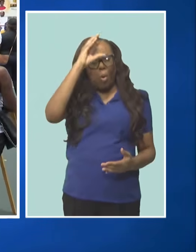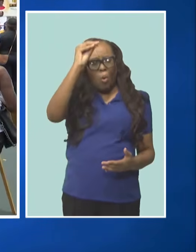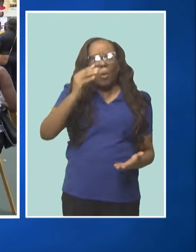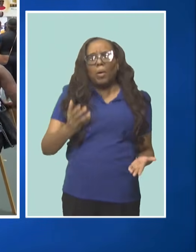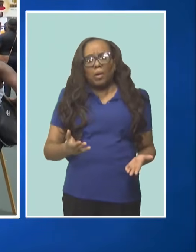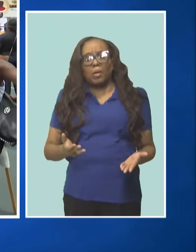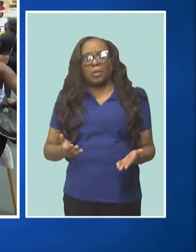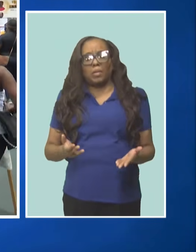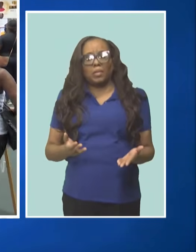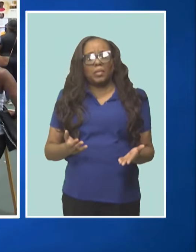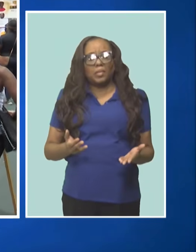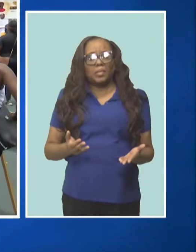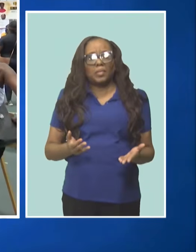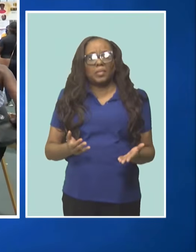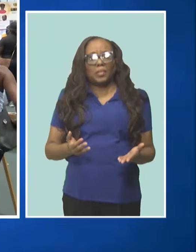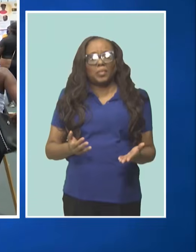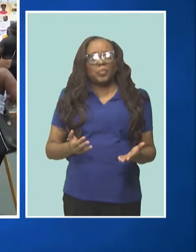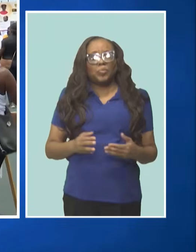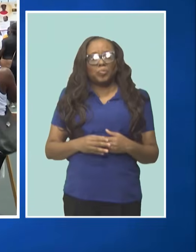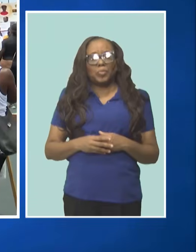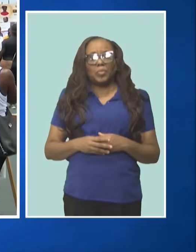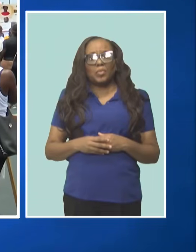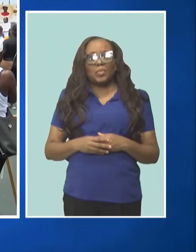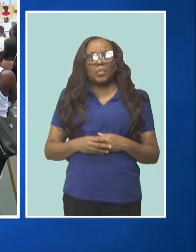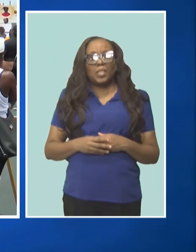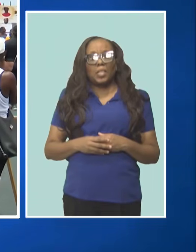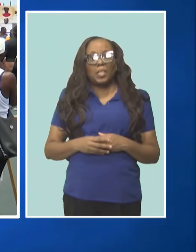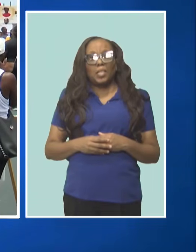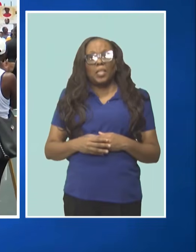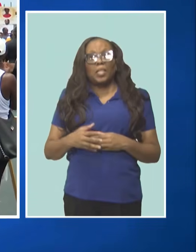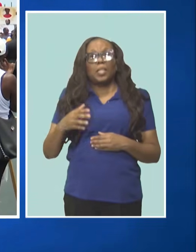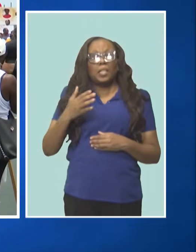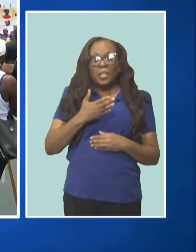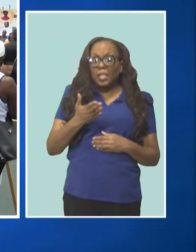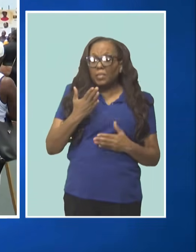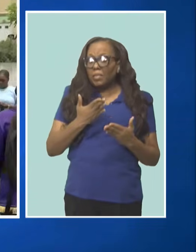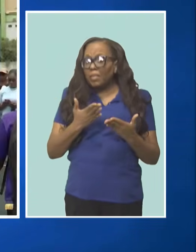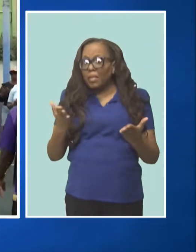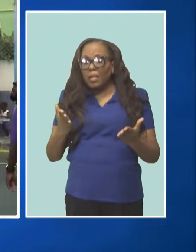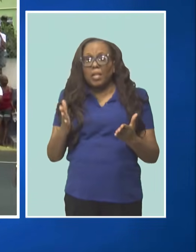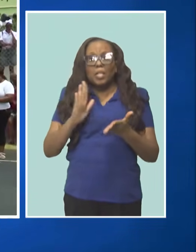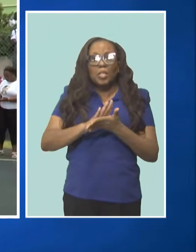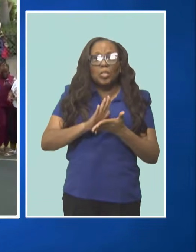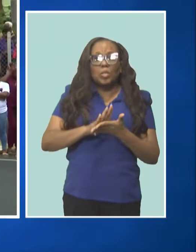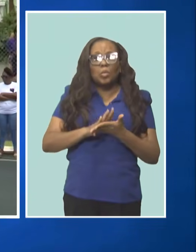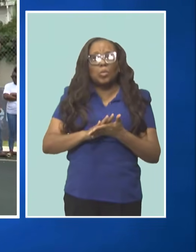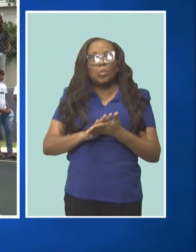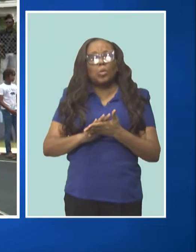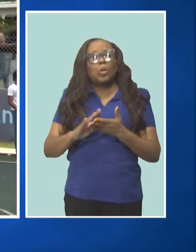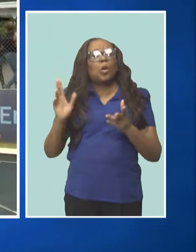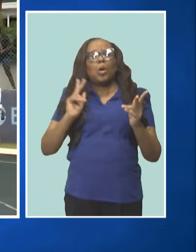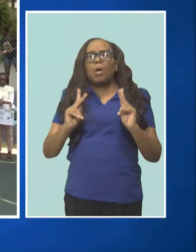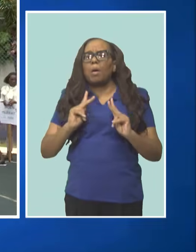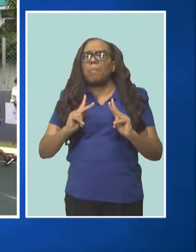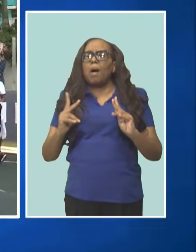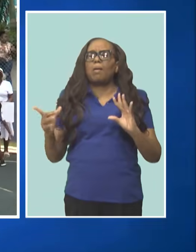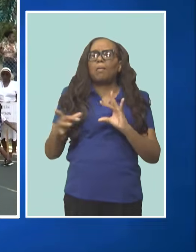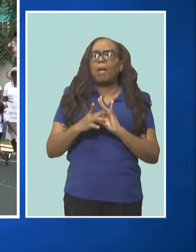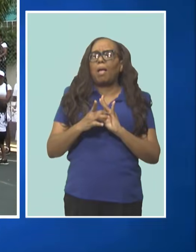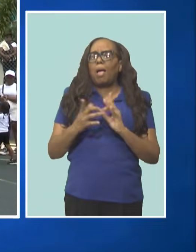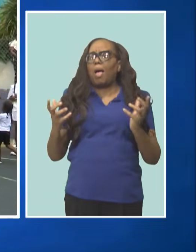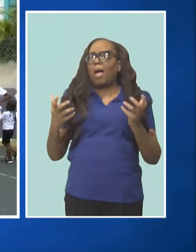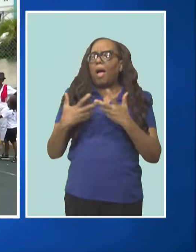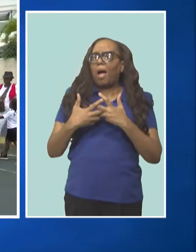say, he came, he saw, he conquered our hearts. The walkers gathered at the hard court where